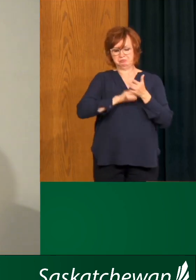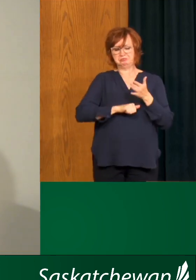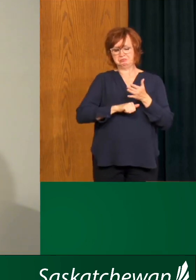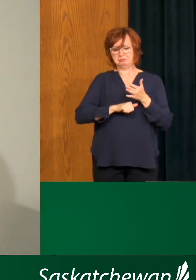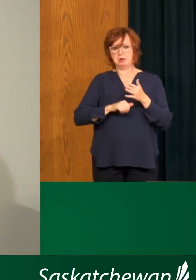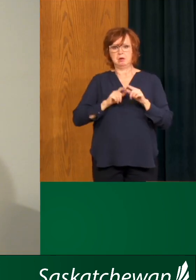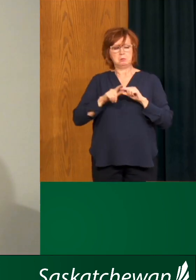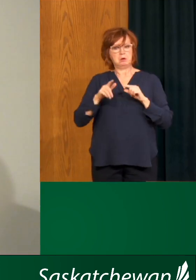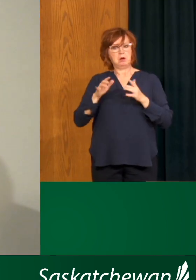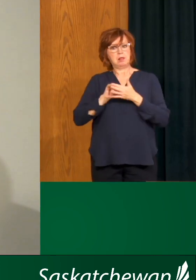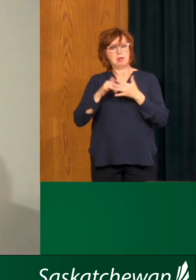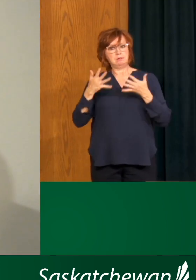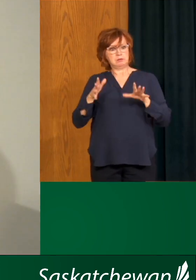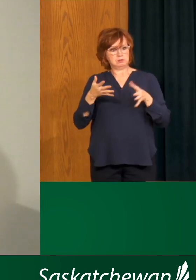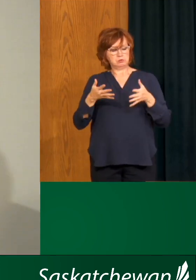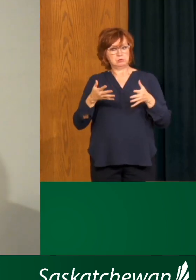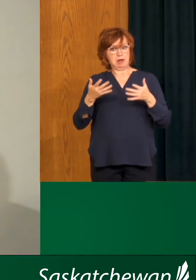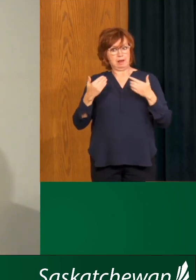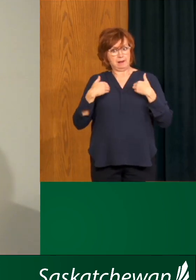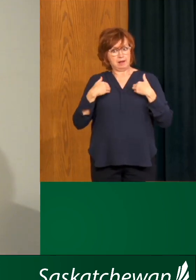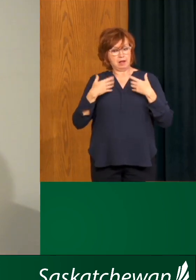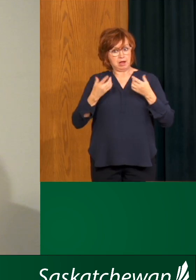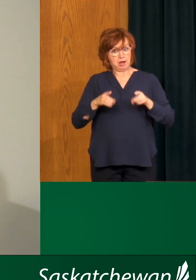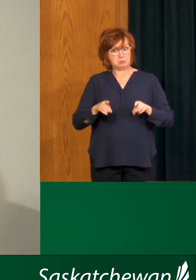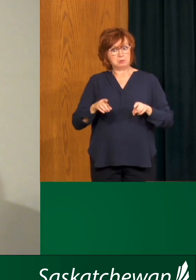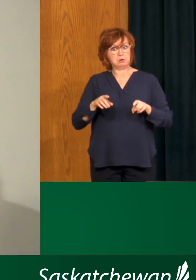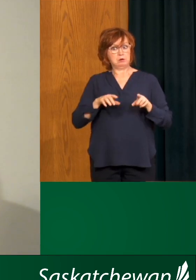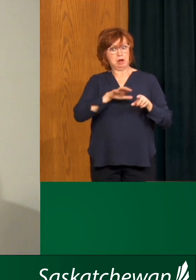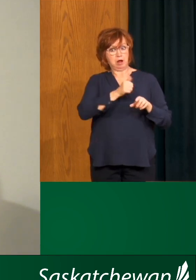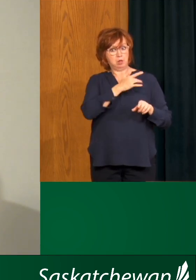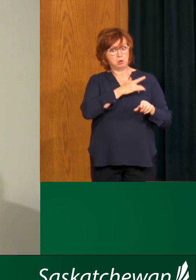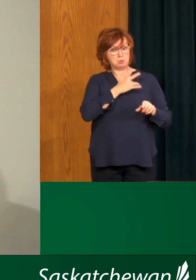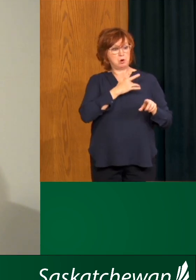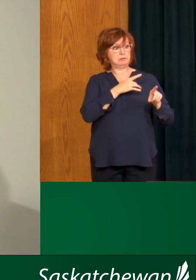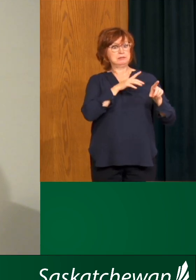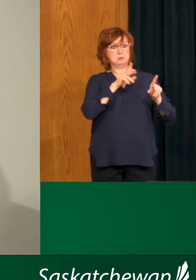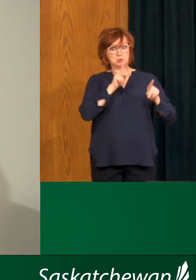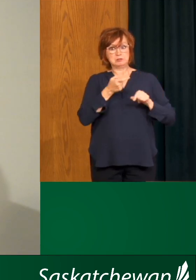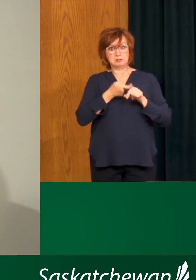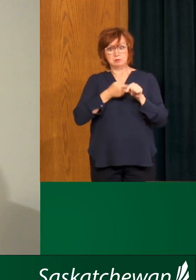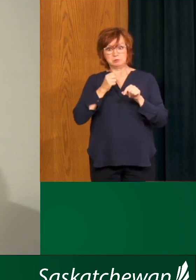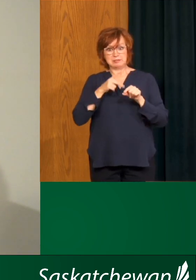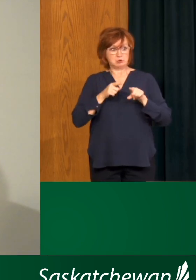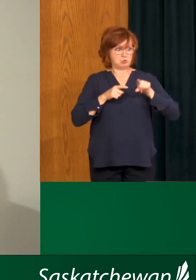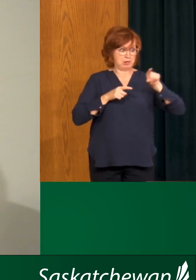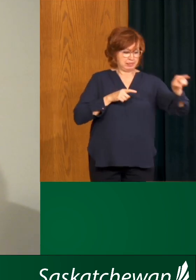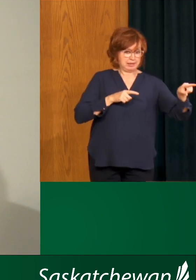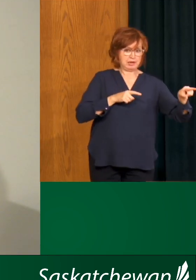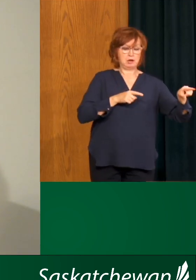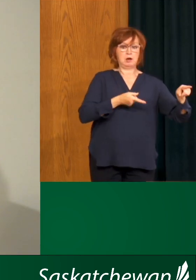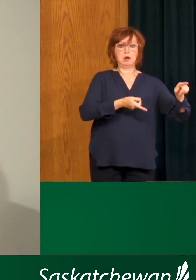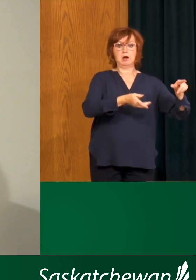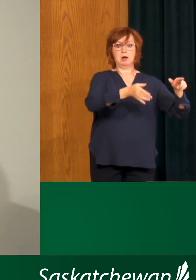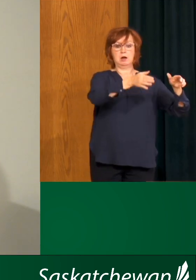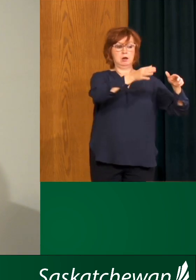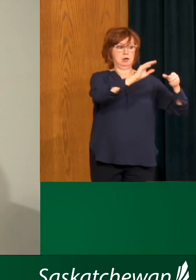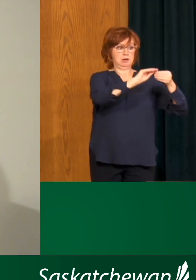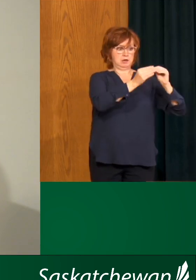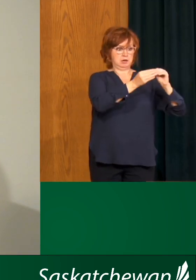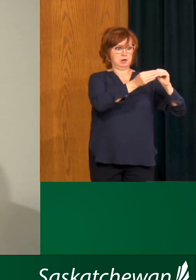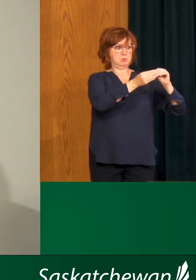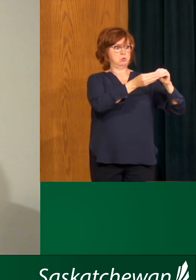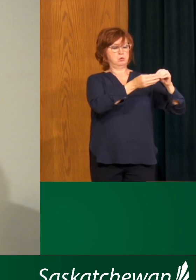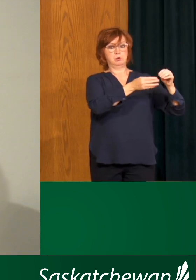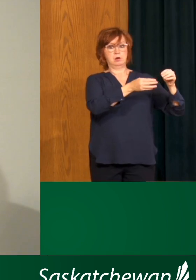9 over several months who were reconciled. And the reason we do that is that we don't want to double count or undercount